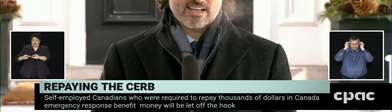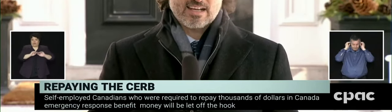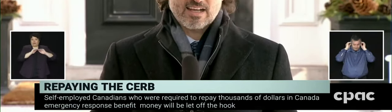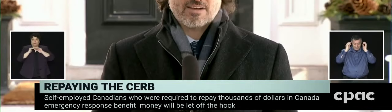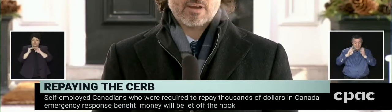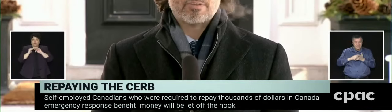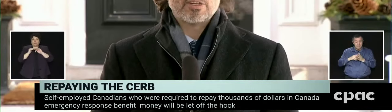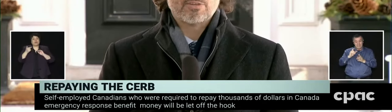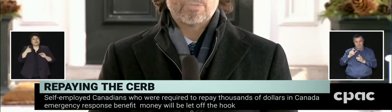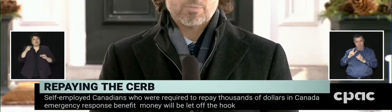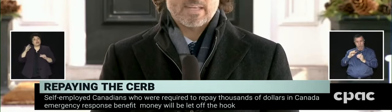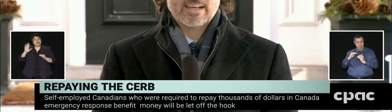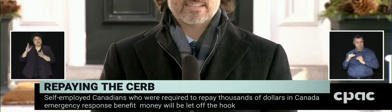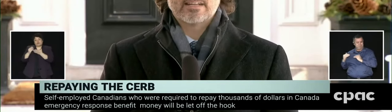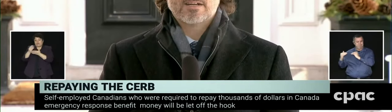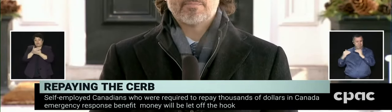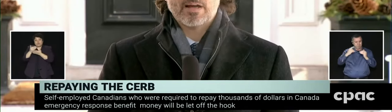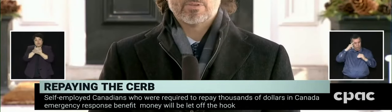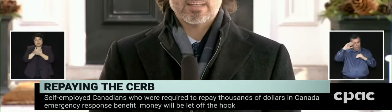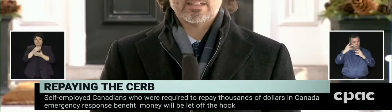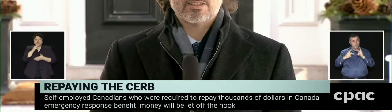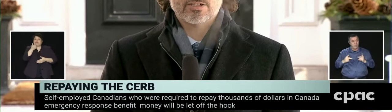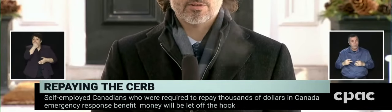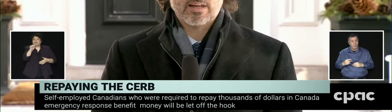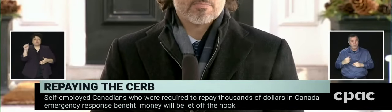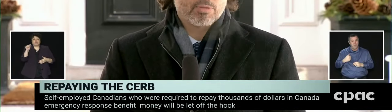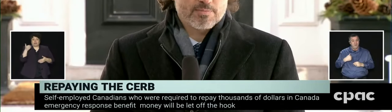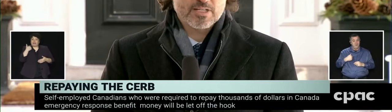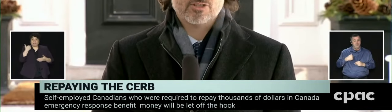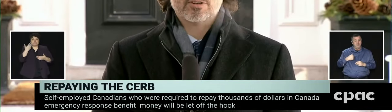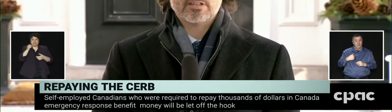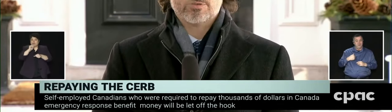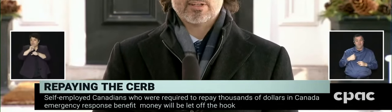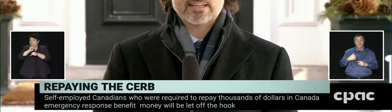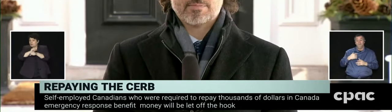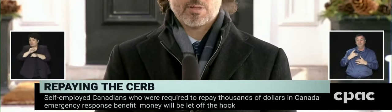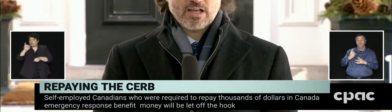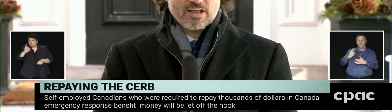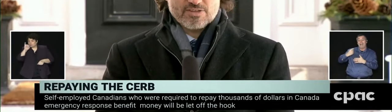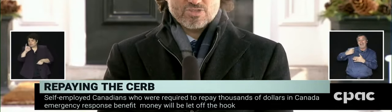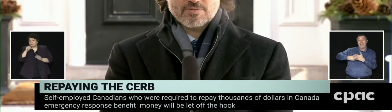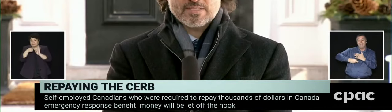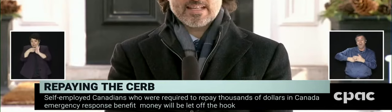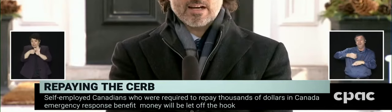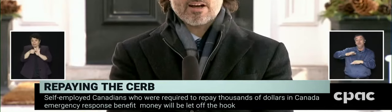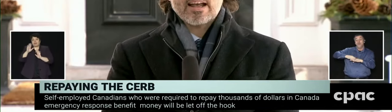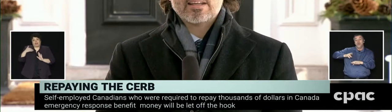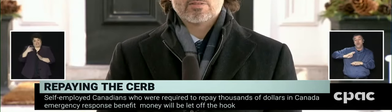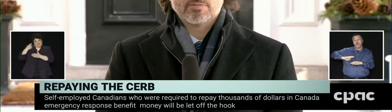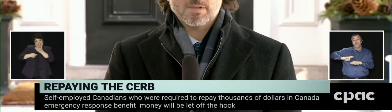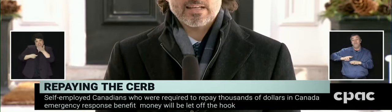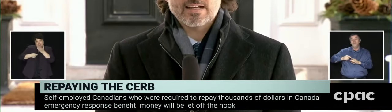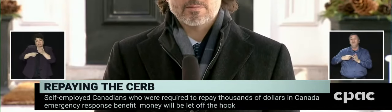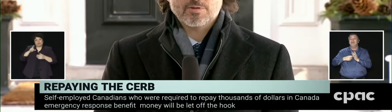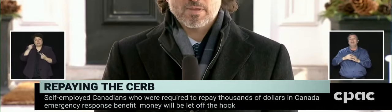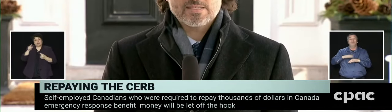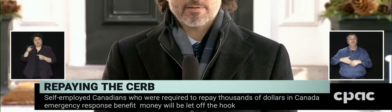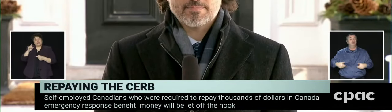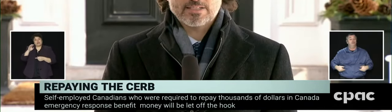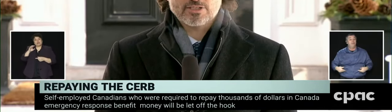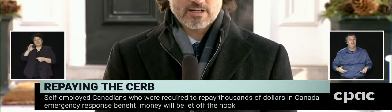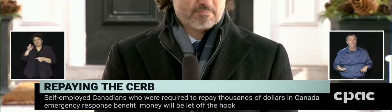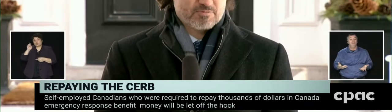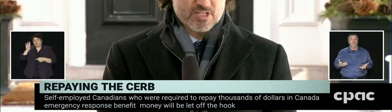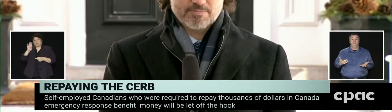tax revenue, we tax income related to employment insurance, for example. The CERB is there as a income